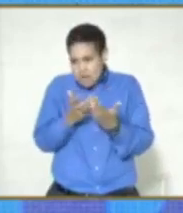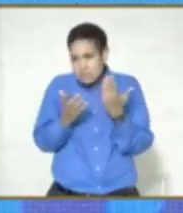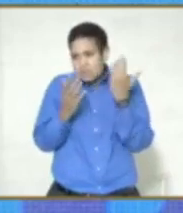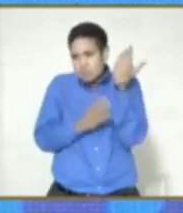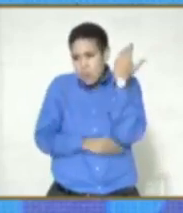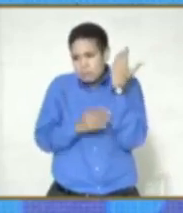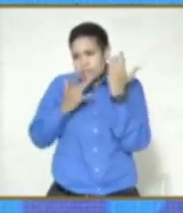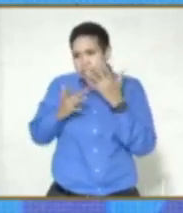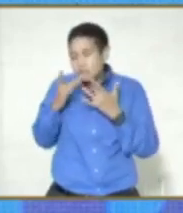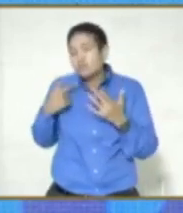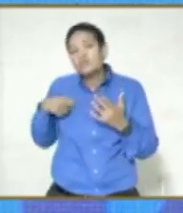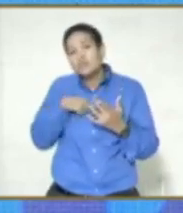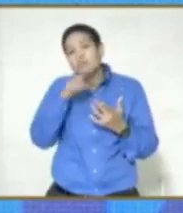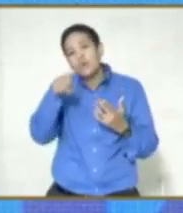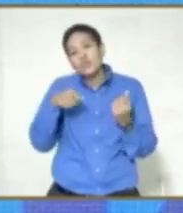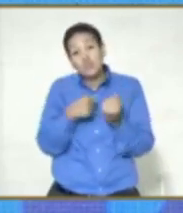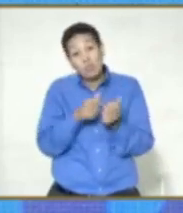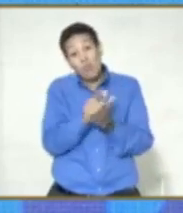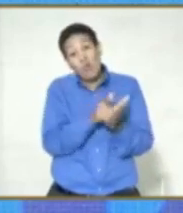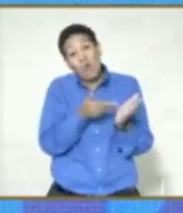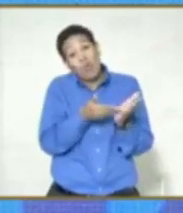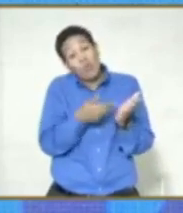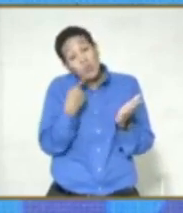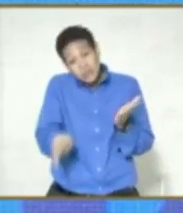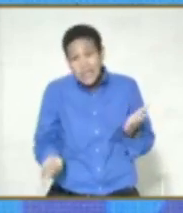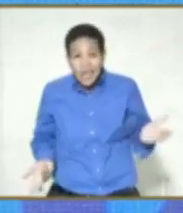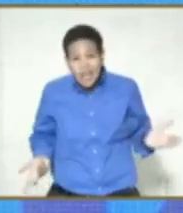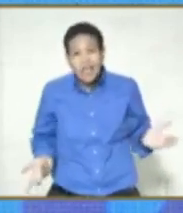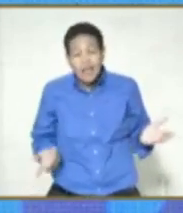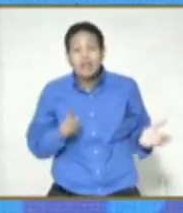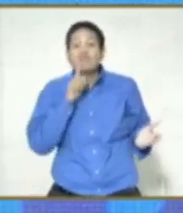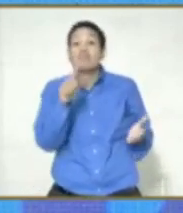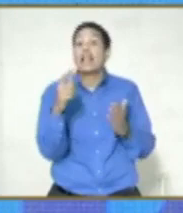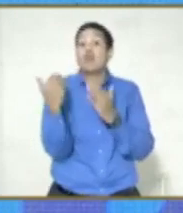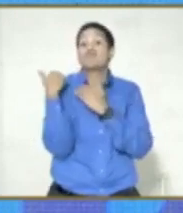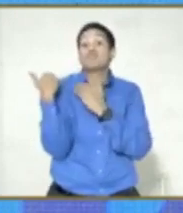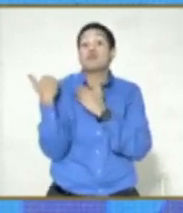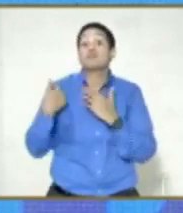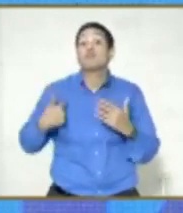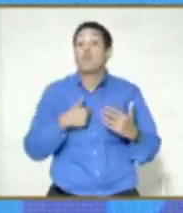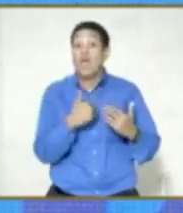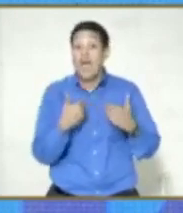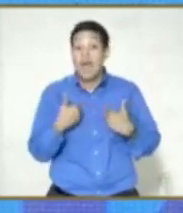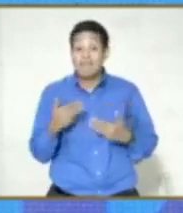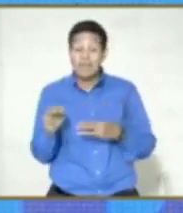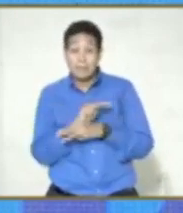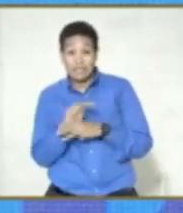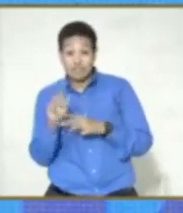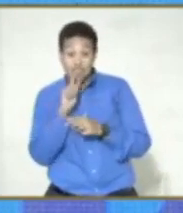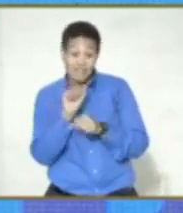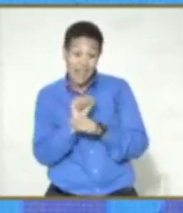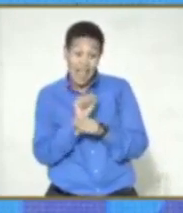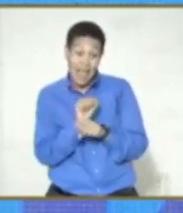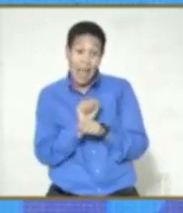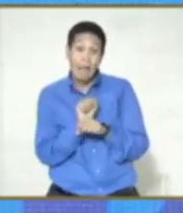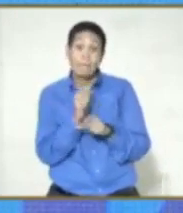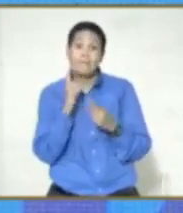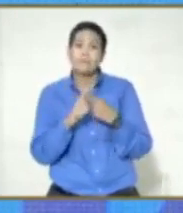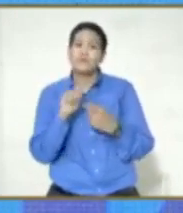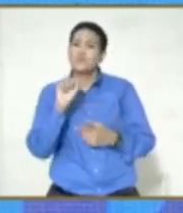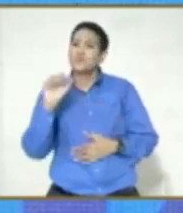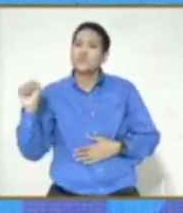as poor. So it is a responsibility that we have. The Ministry of Labor and